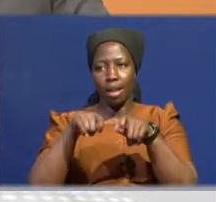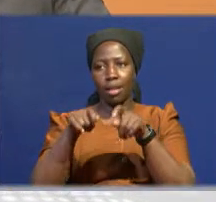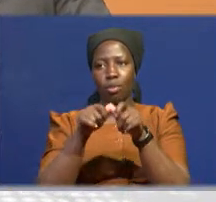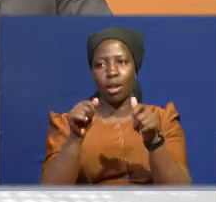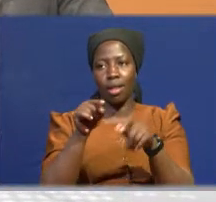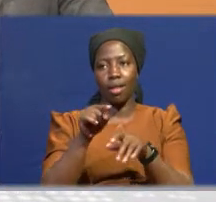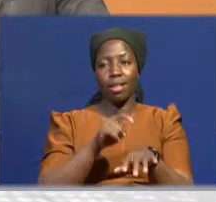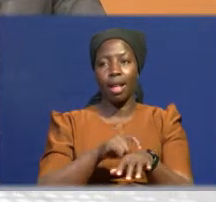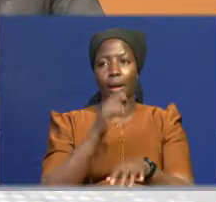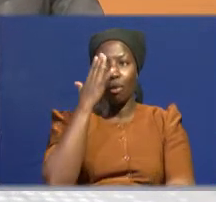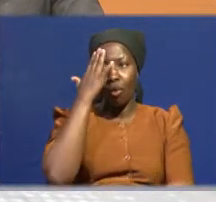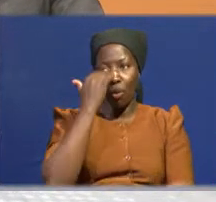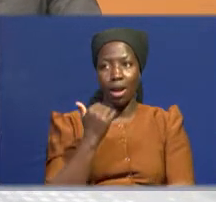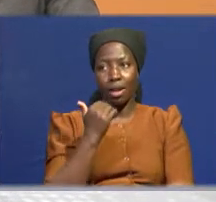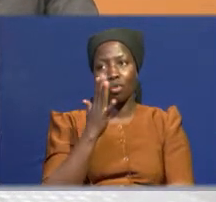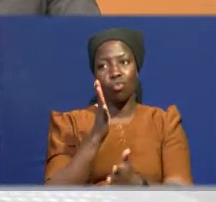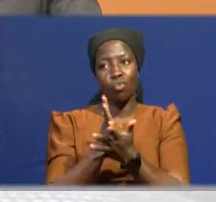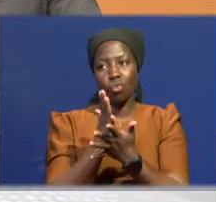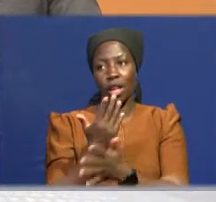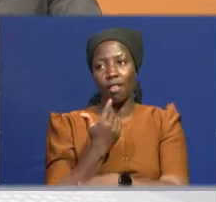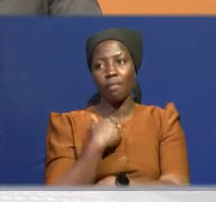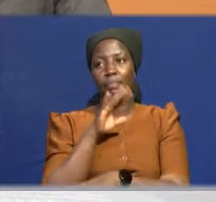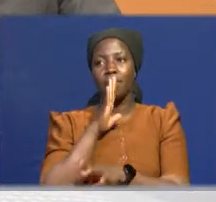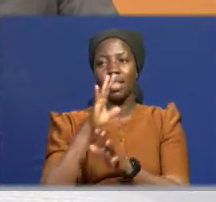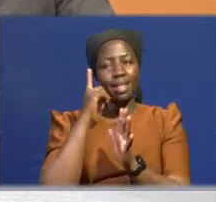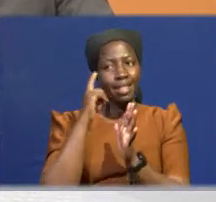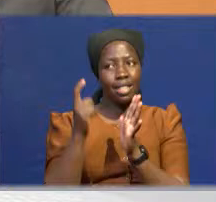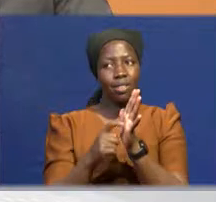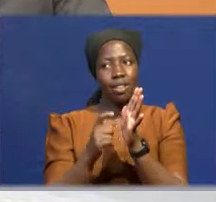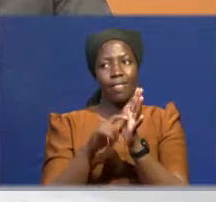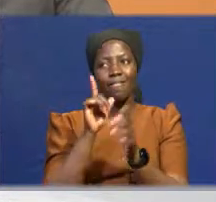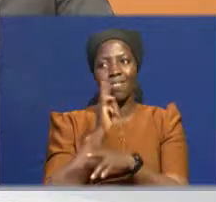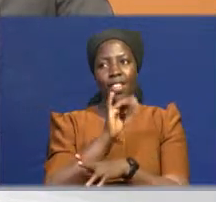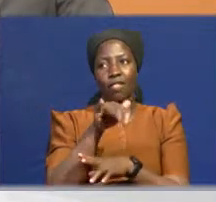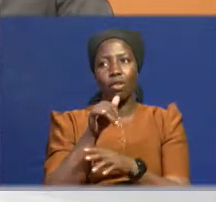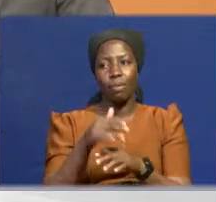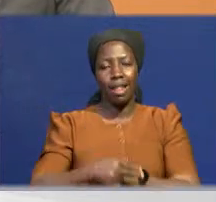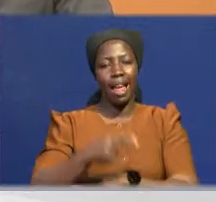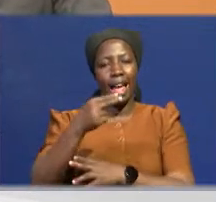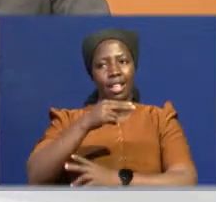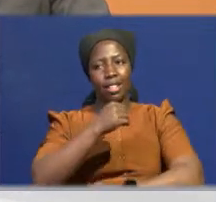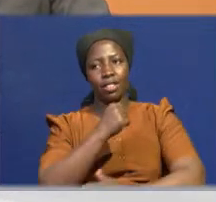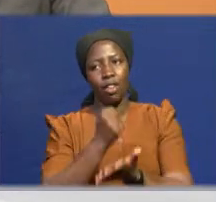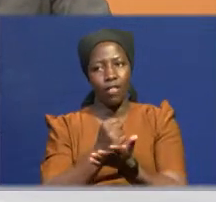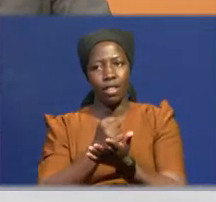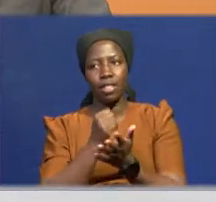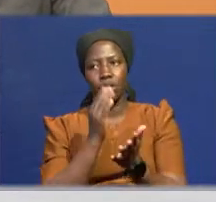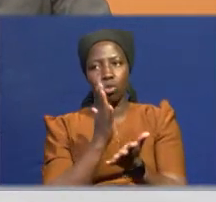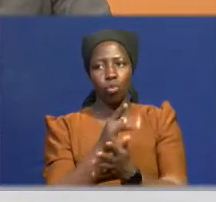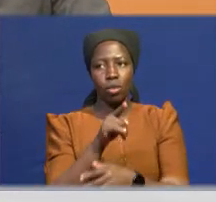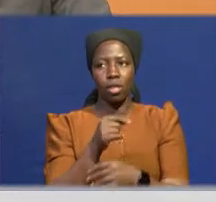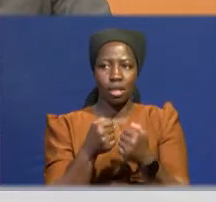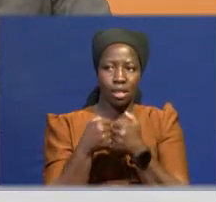around, because I think it's been acknowledged even at one of the highest offices that it's been a challenge.